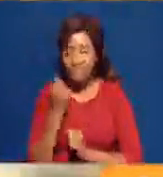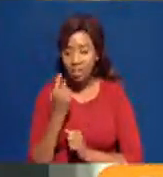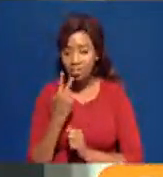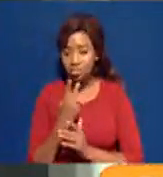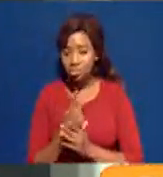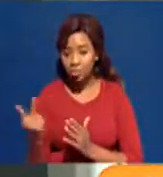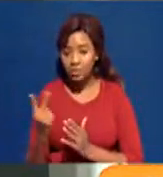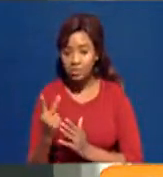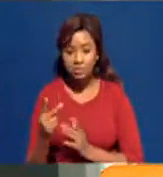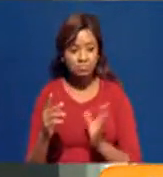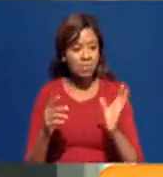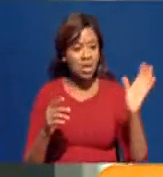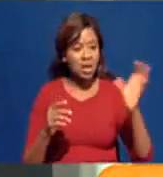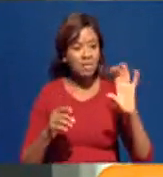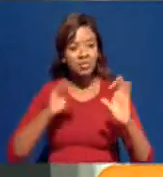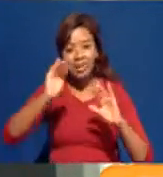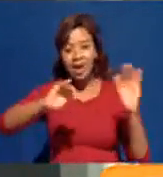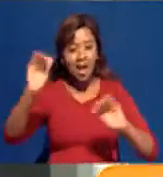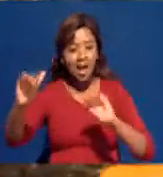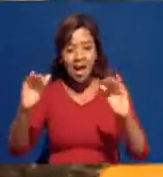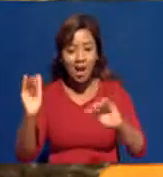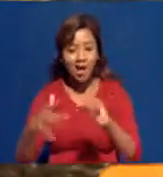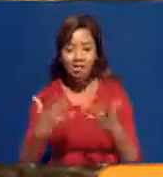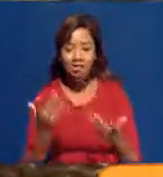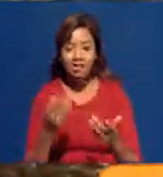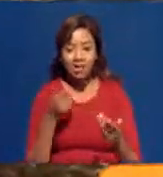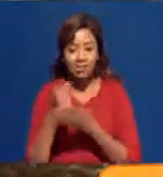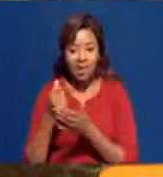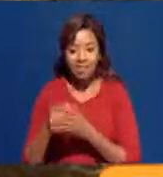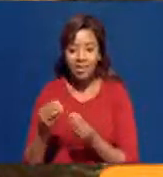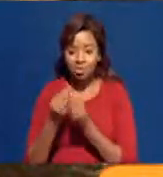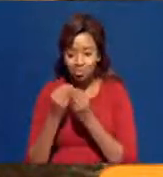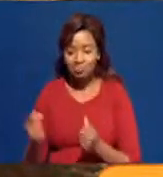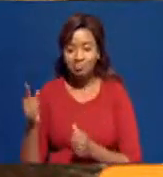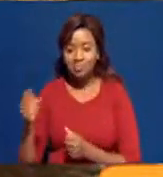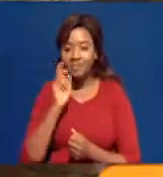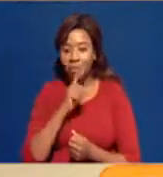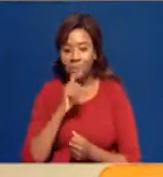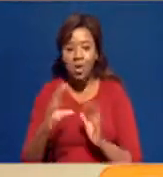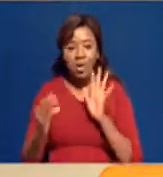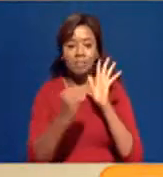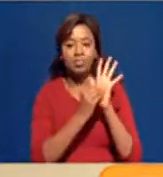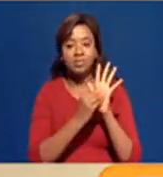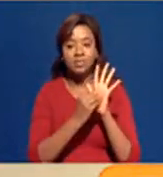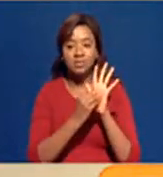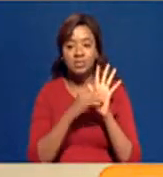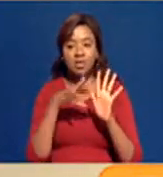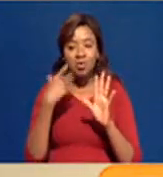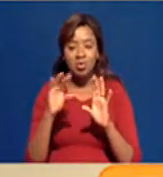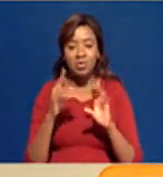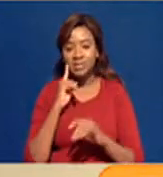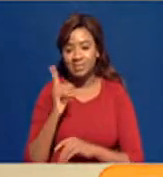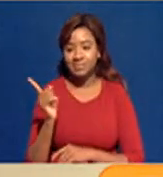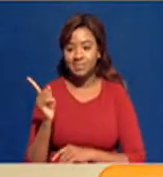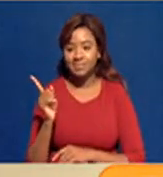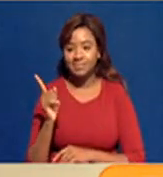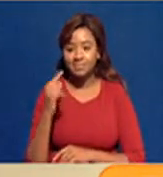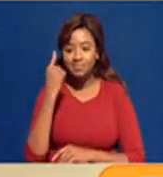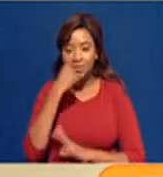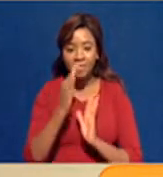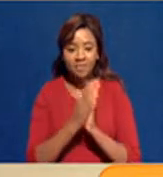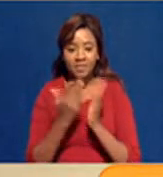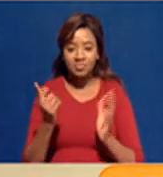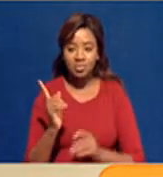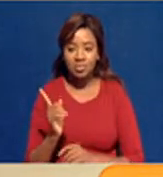sought customers to clear her Christmas festivities stock by posting on her regular social media sales